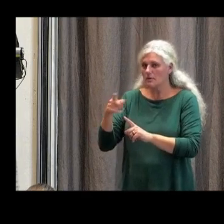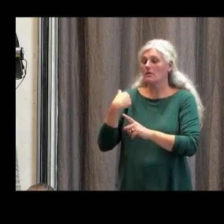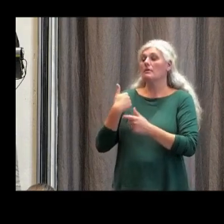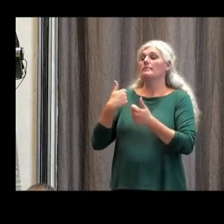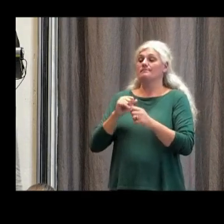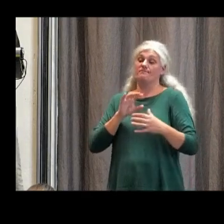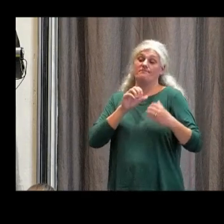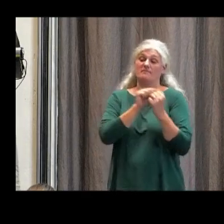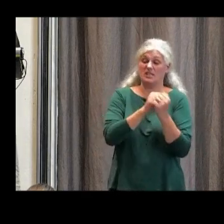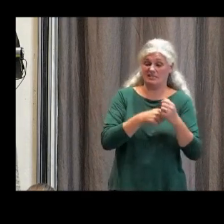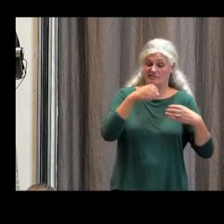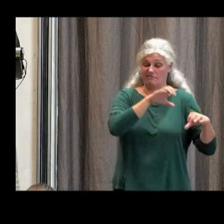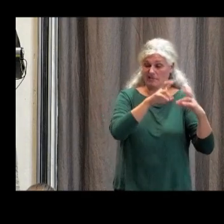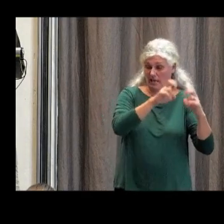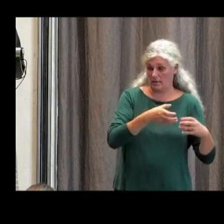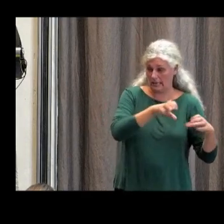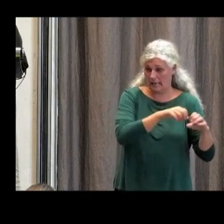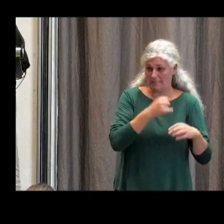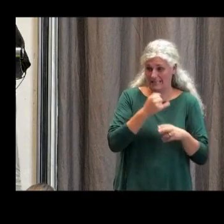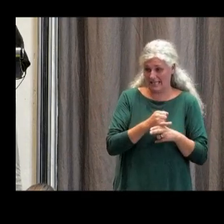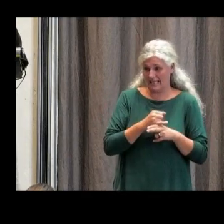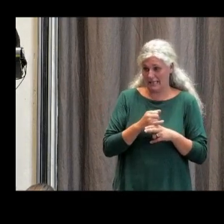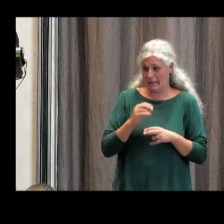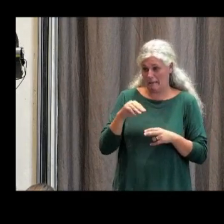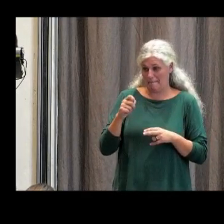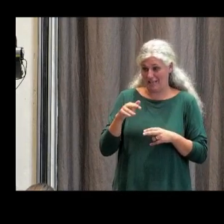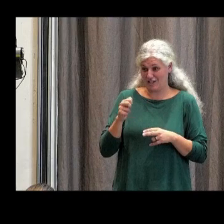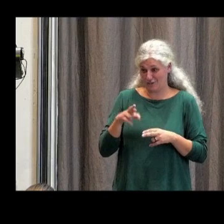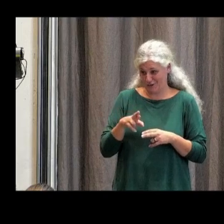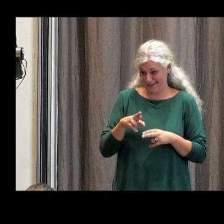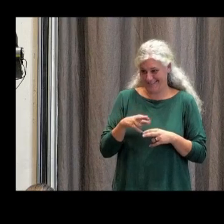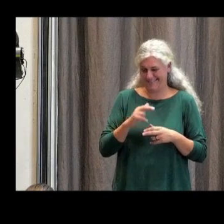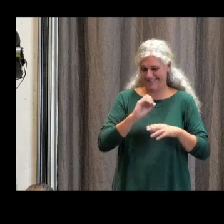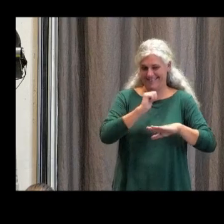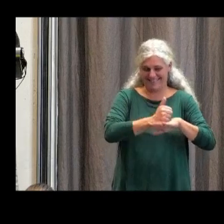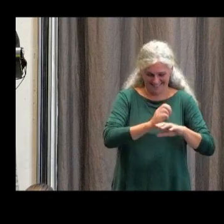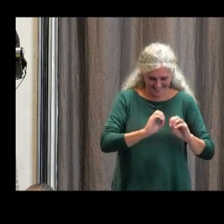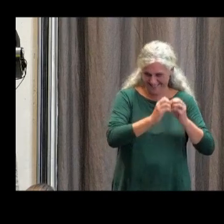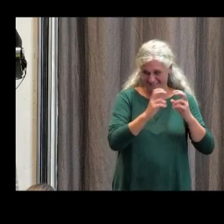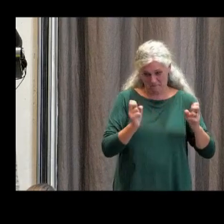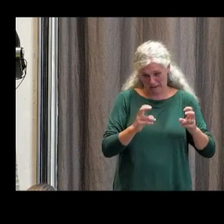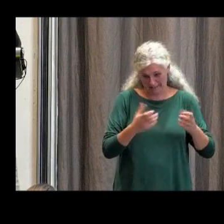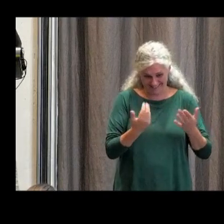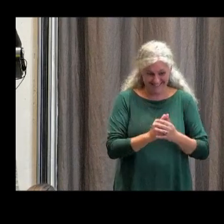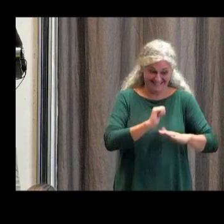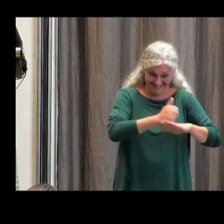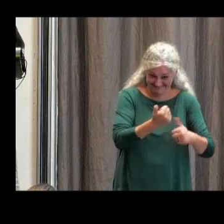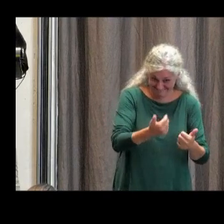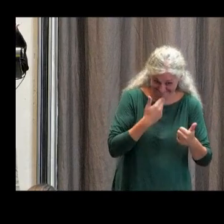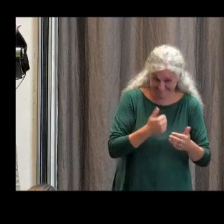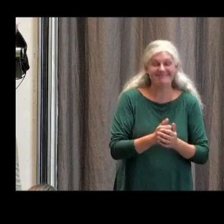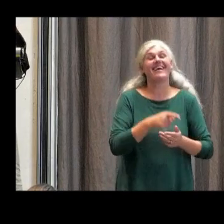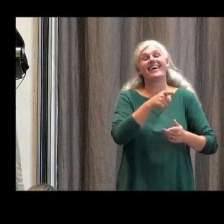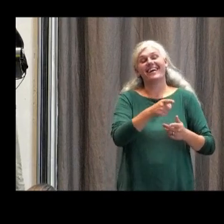chemist in Manchester, and they designed an experiment where they collected some of the